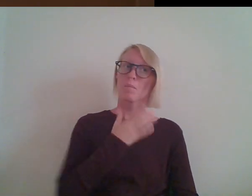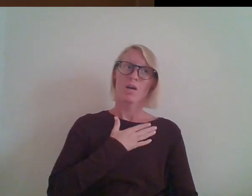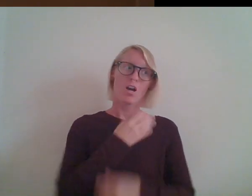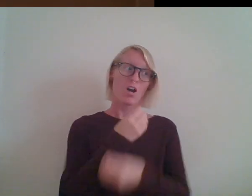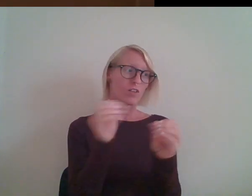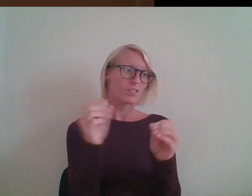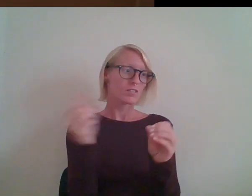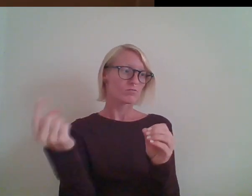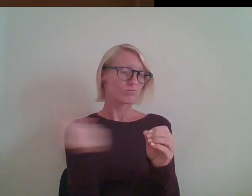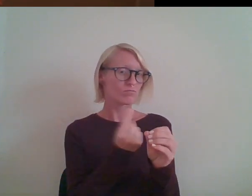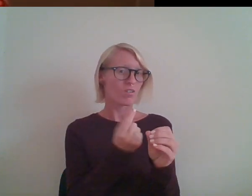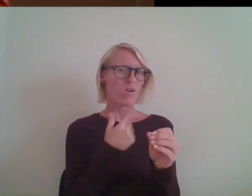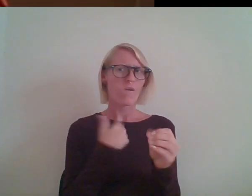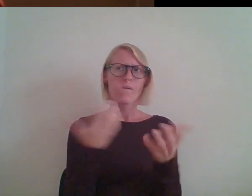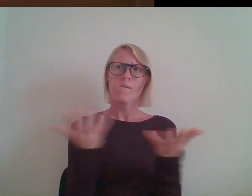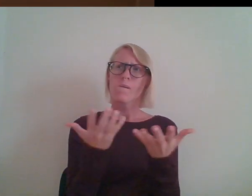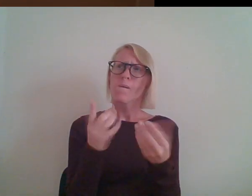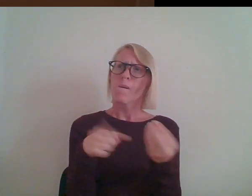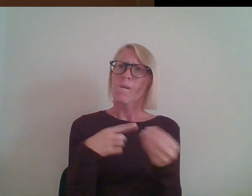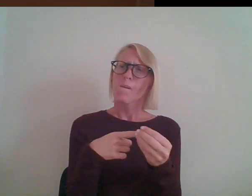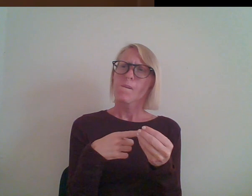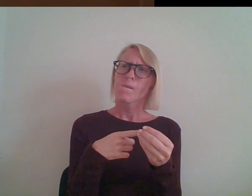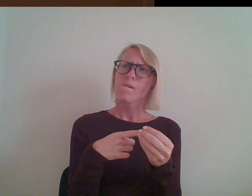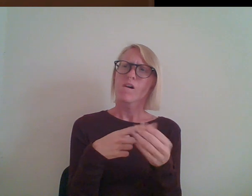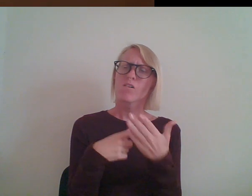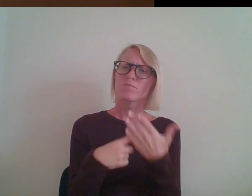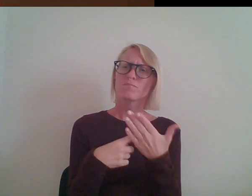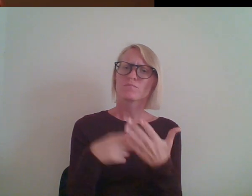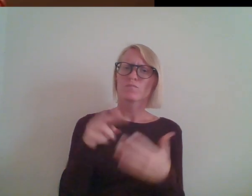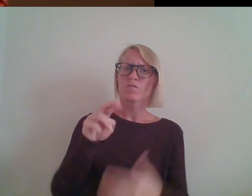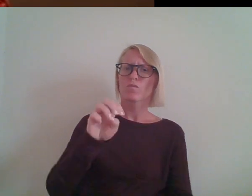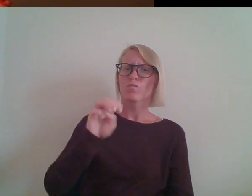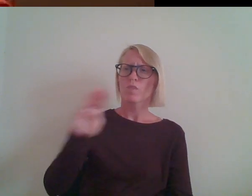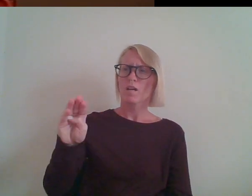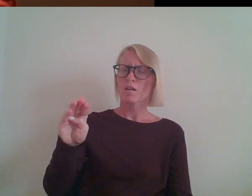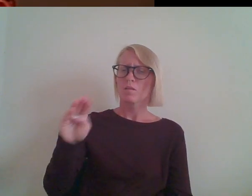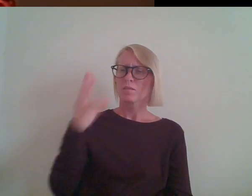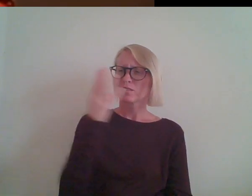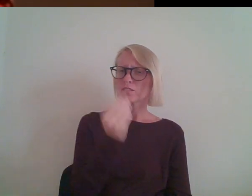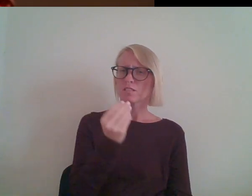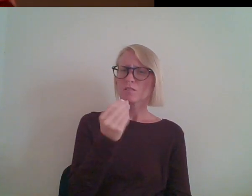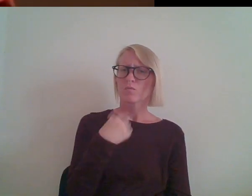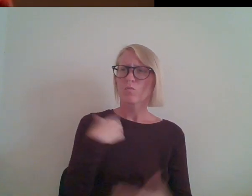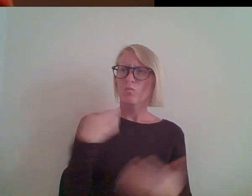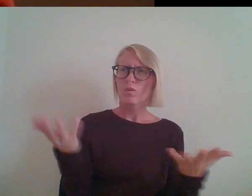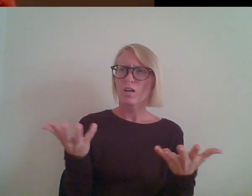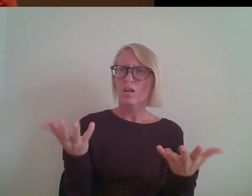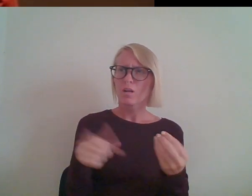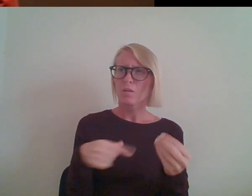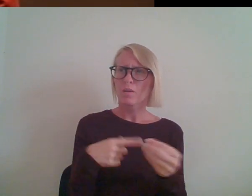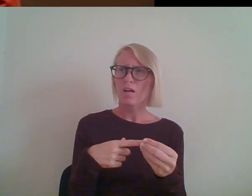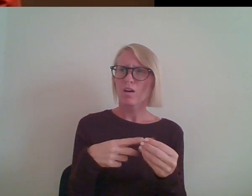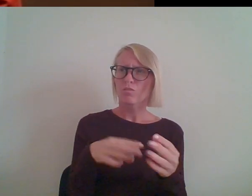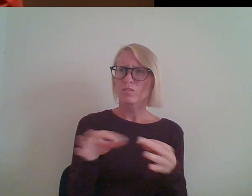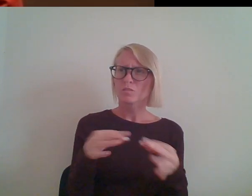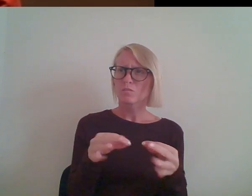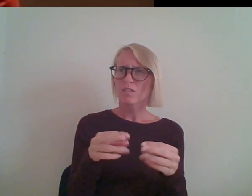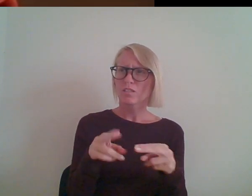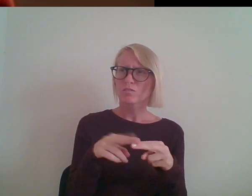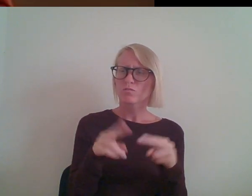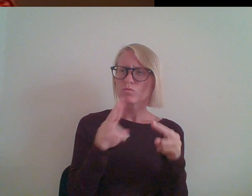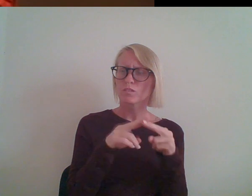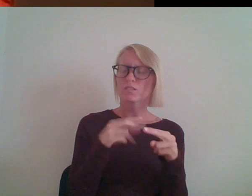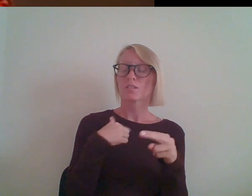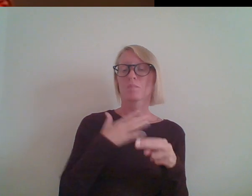but what was that about when you were talking about REM sleep, And I started explaining, that's what my life's about here, okay? We love